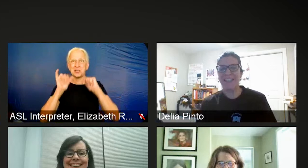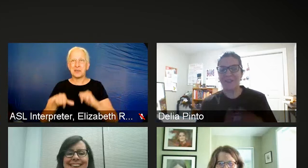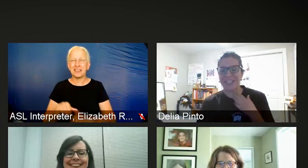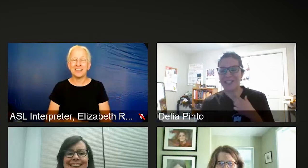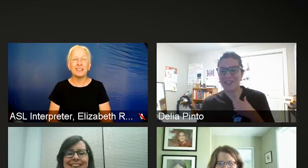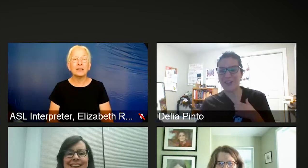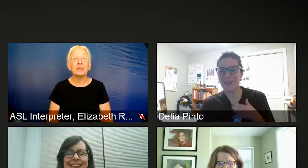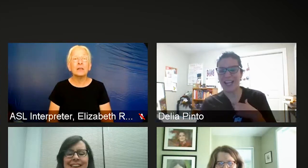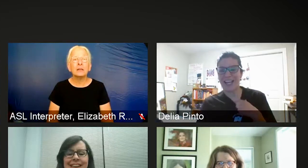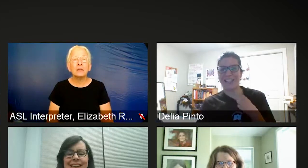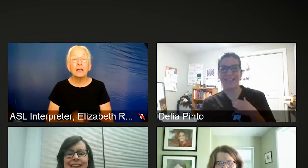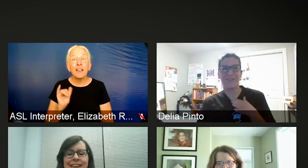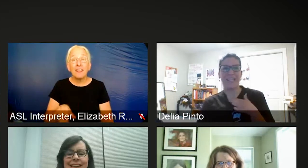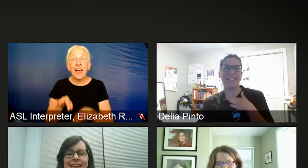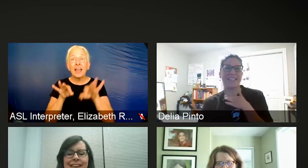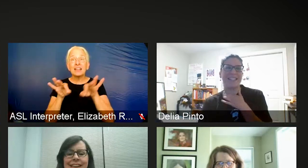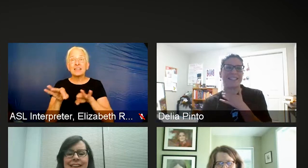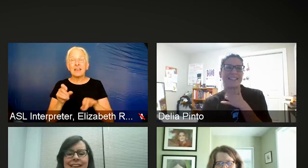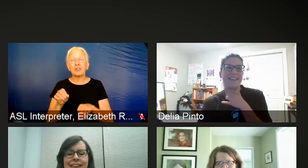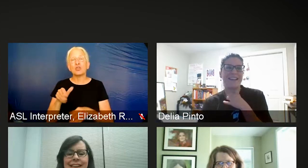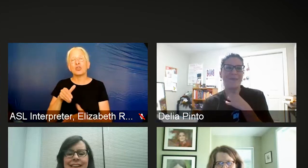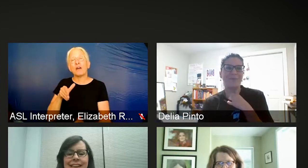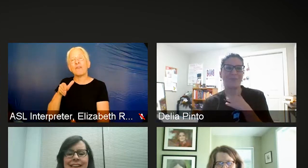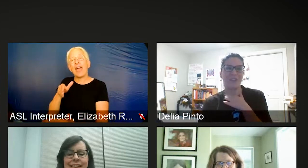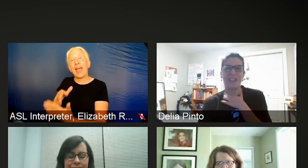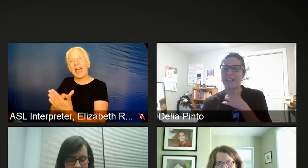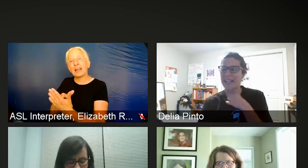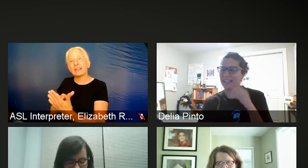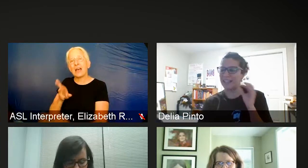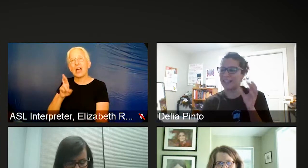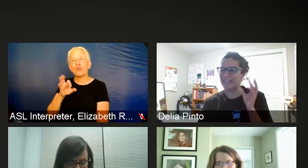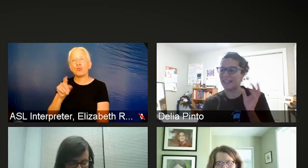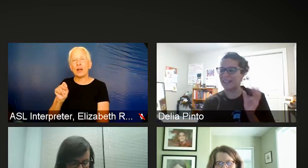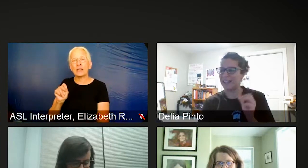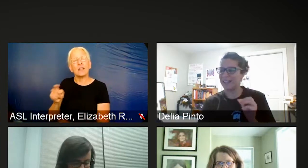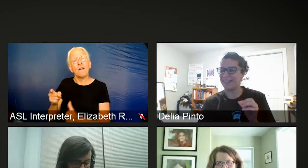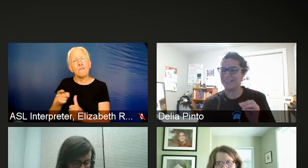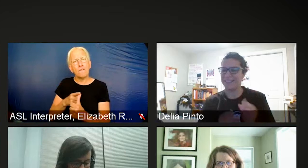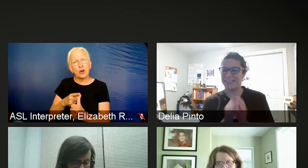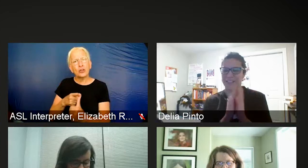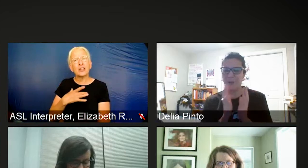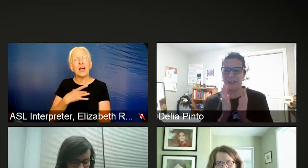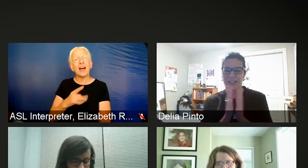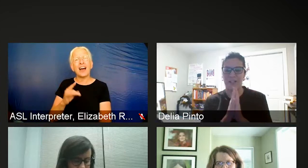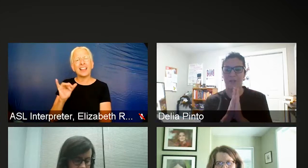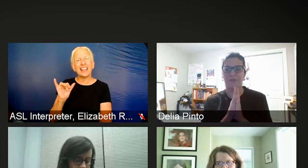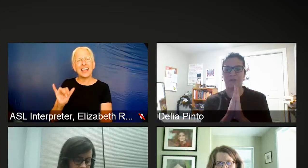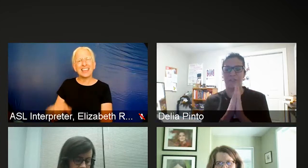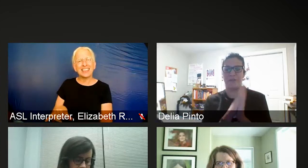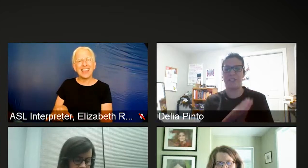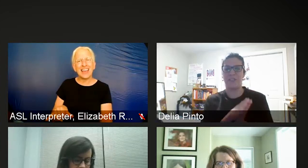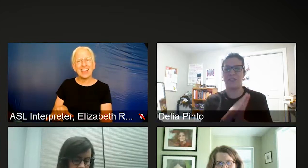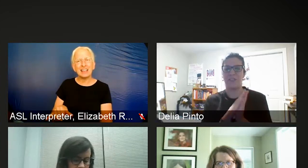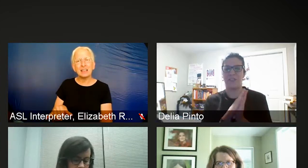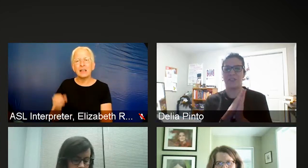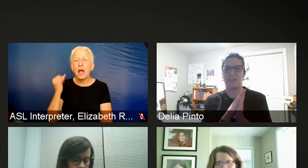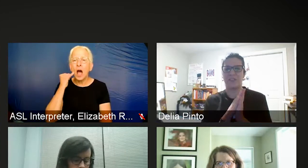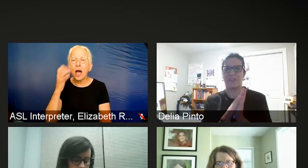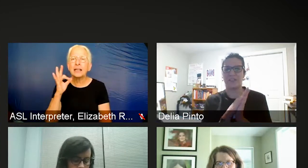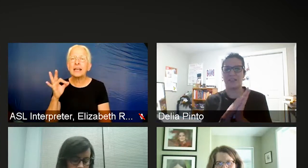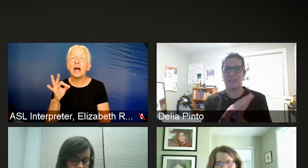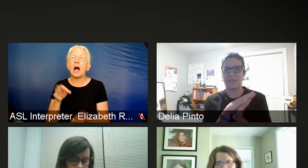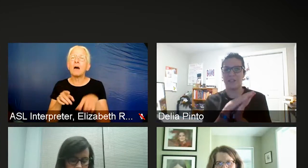But that definition of anti-racist, first I like this whole idea of